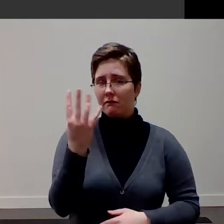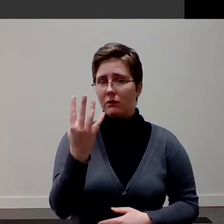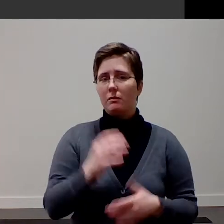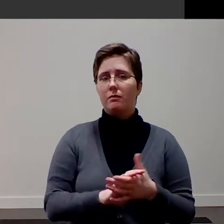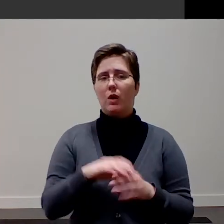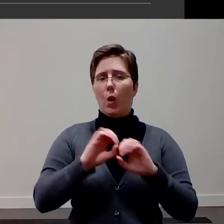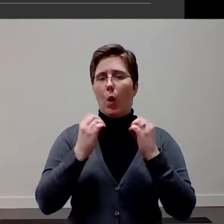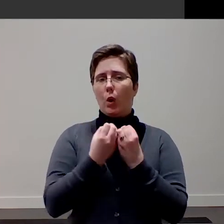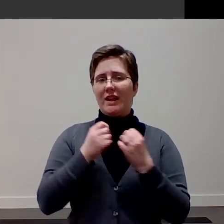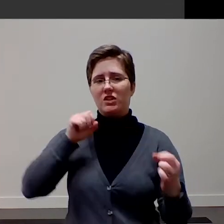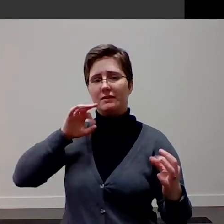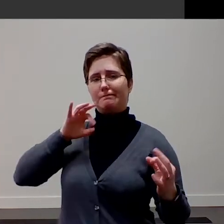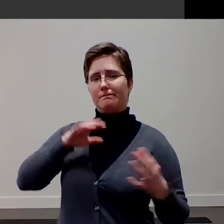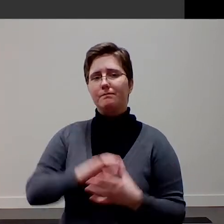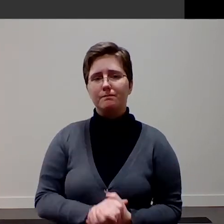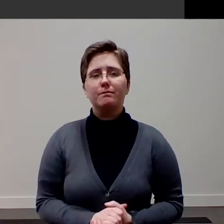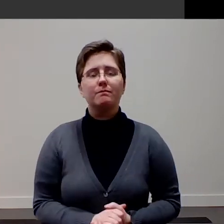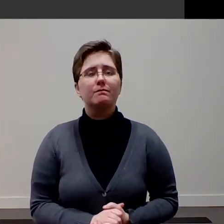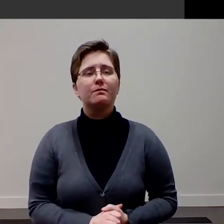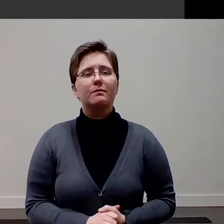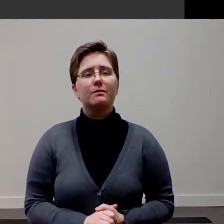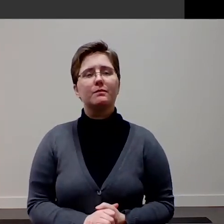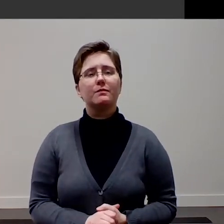is organizational input.